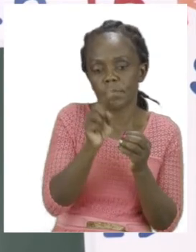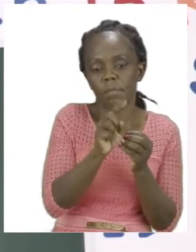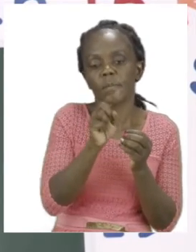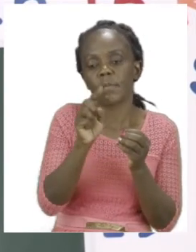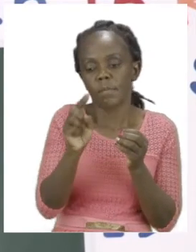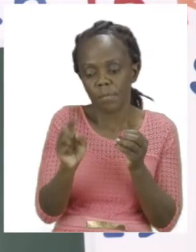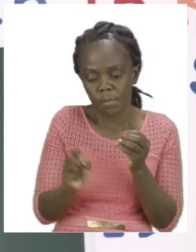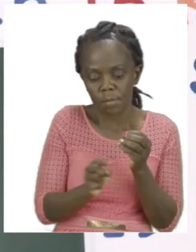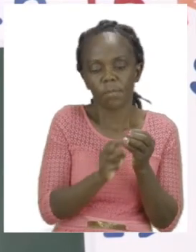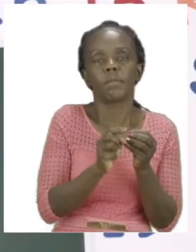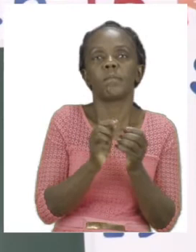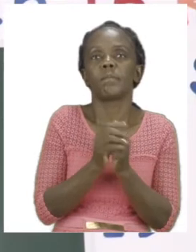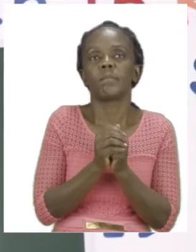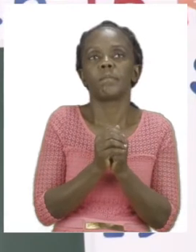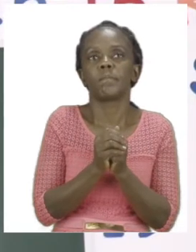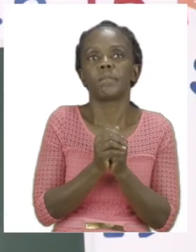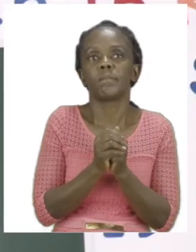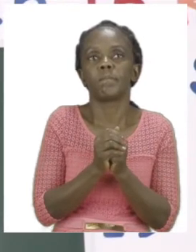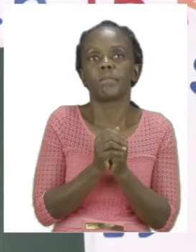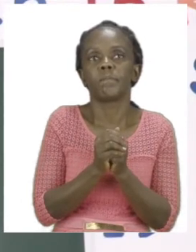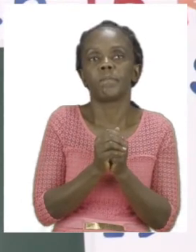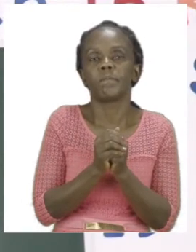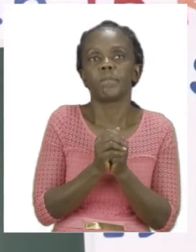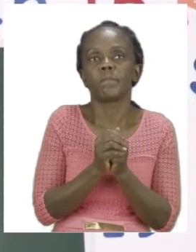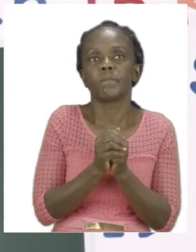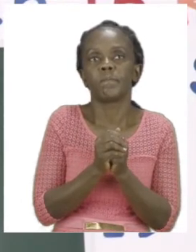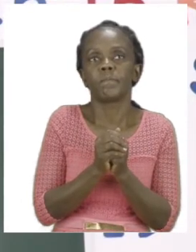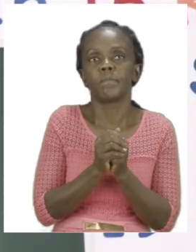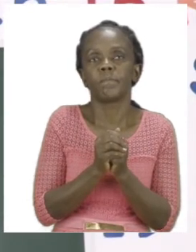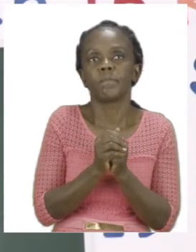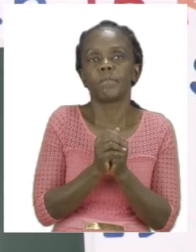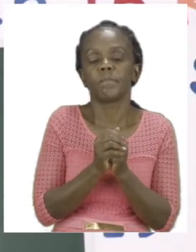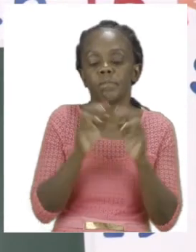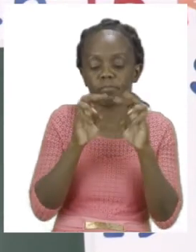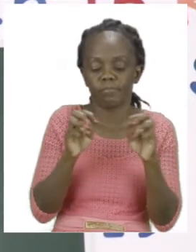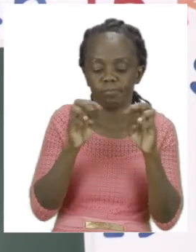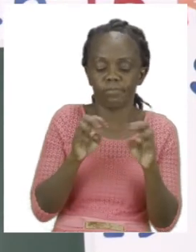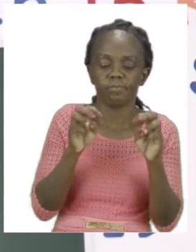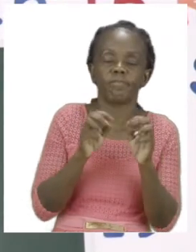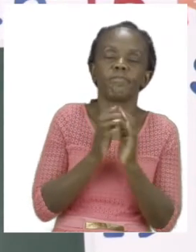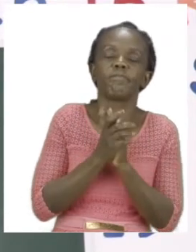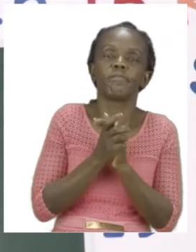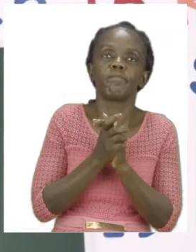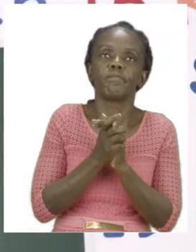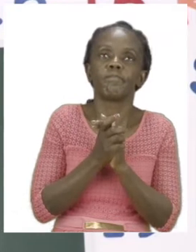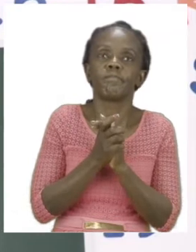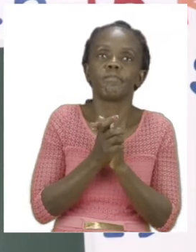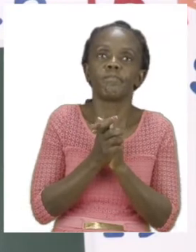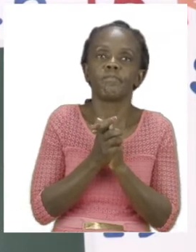the number we are looking for. Let's try and look at our circle, you in your